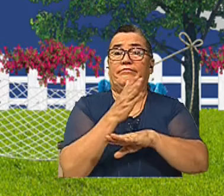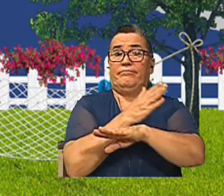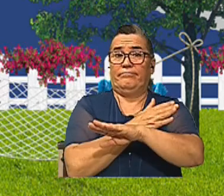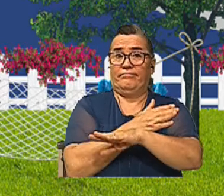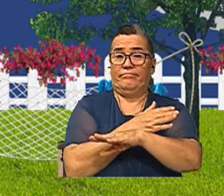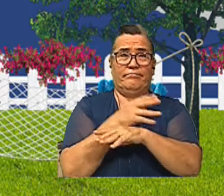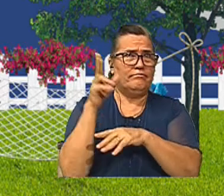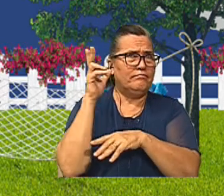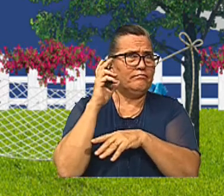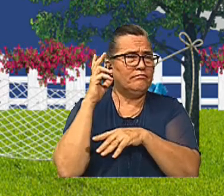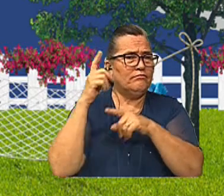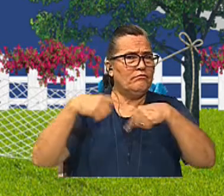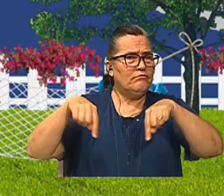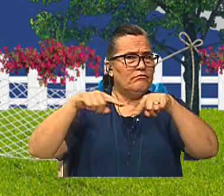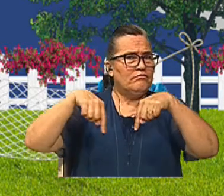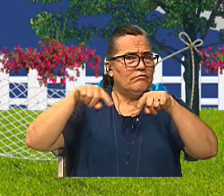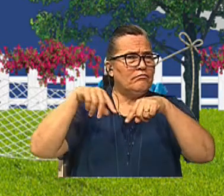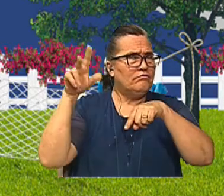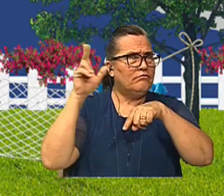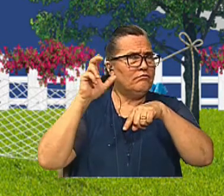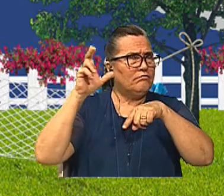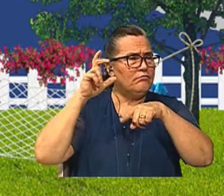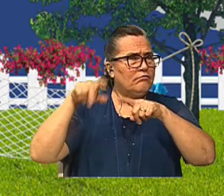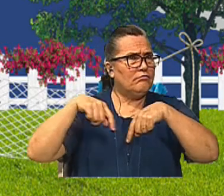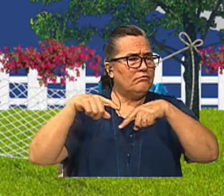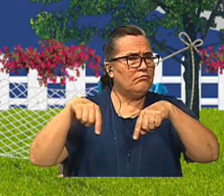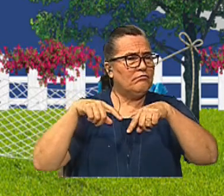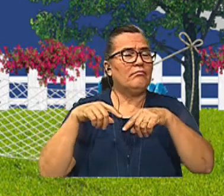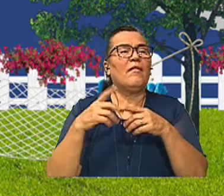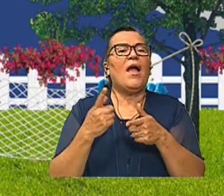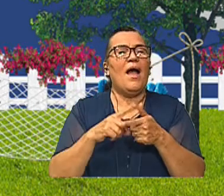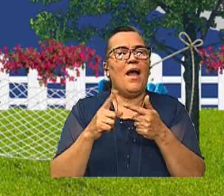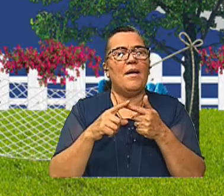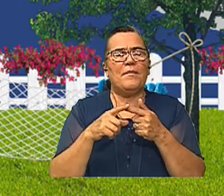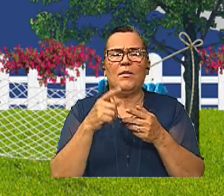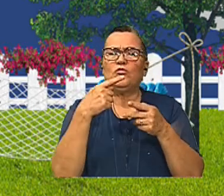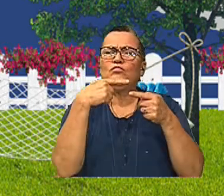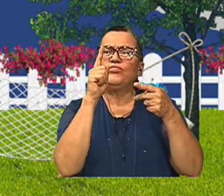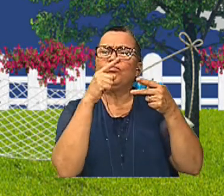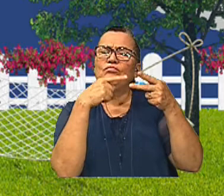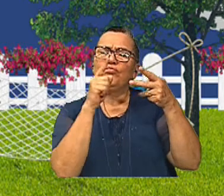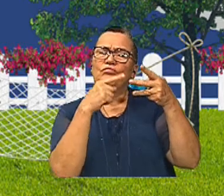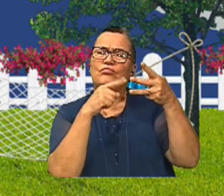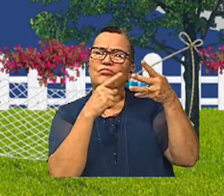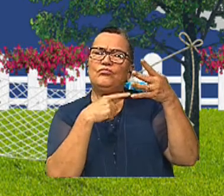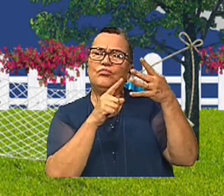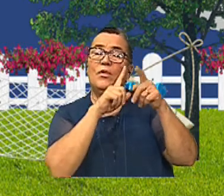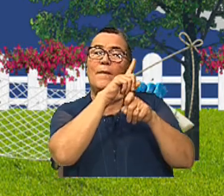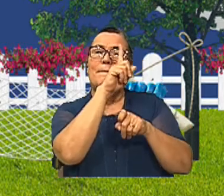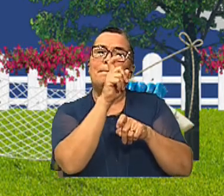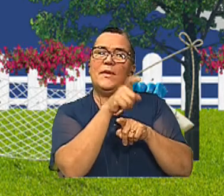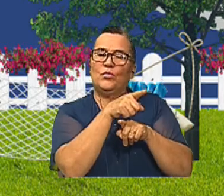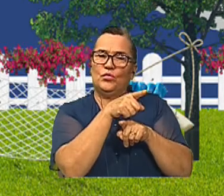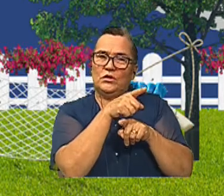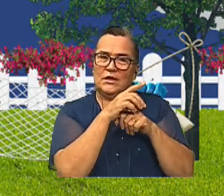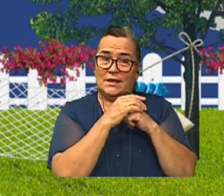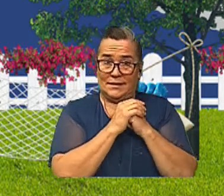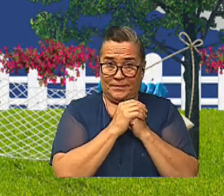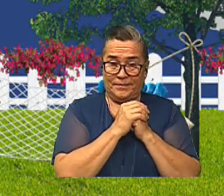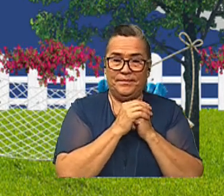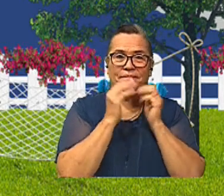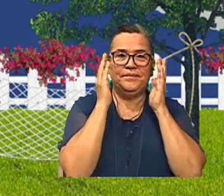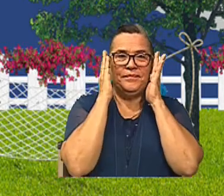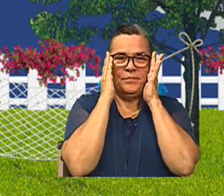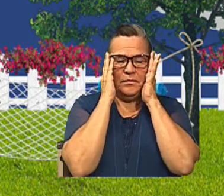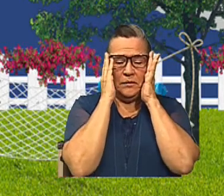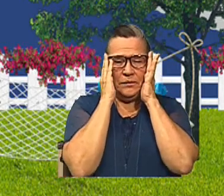playing the audio, we are going to check the questions. Let's